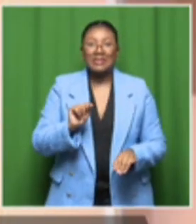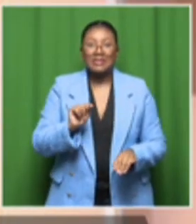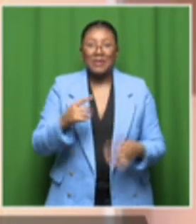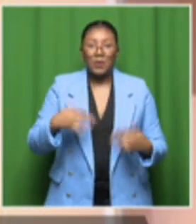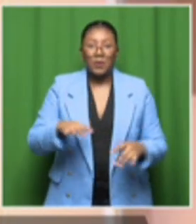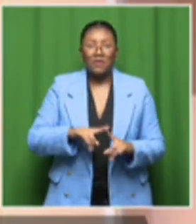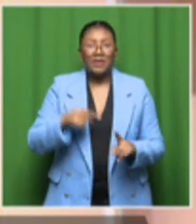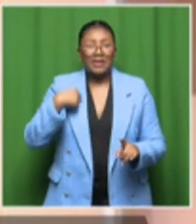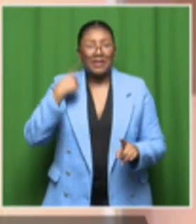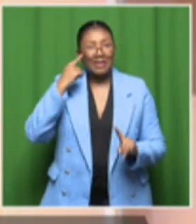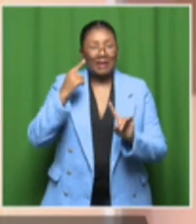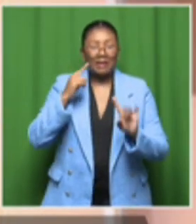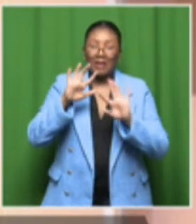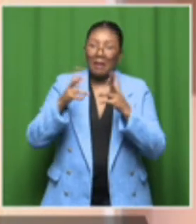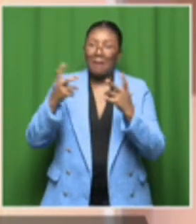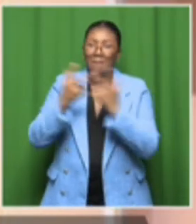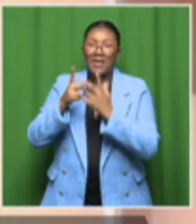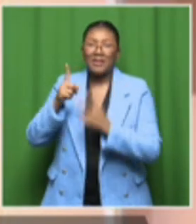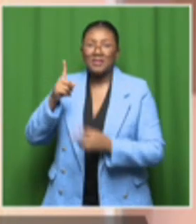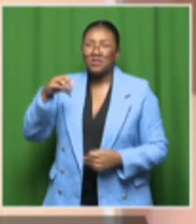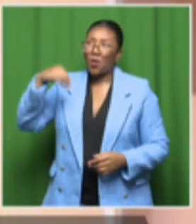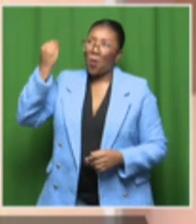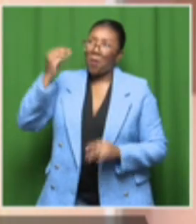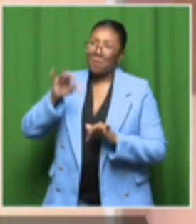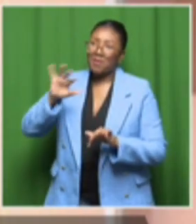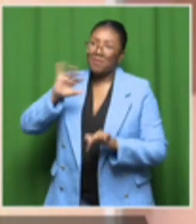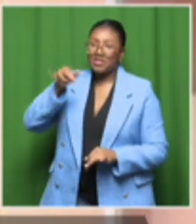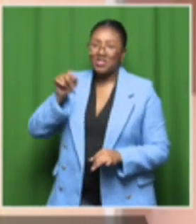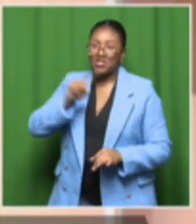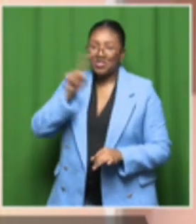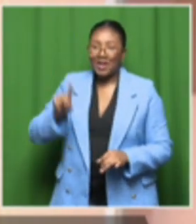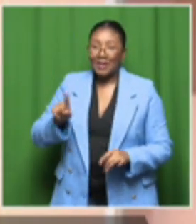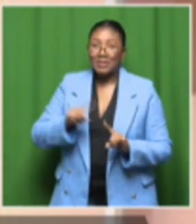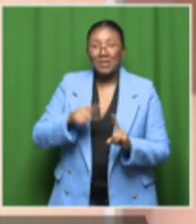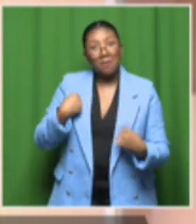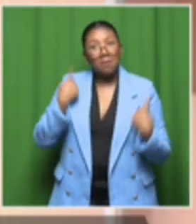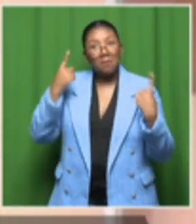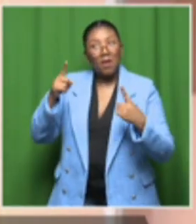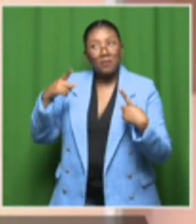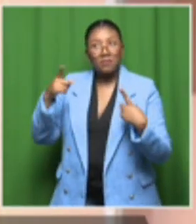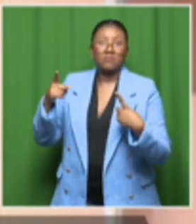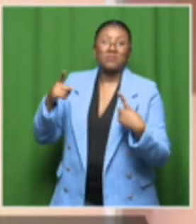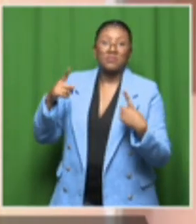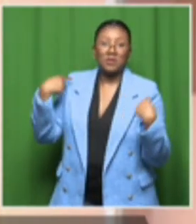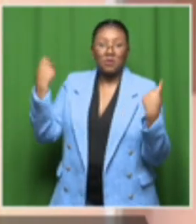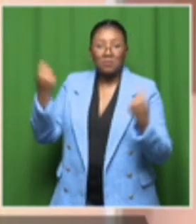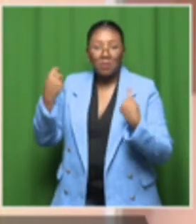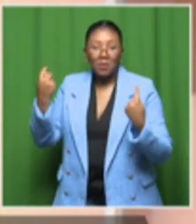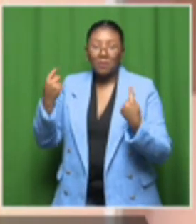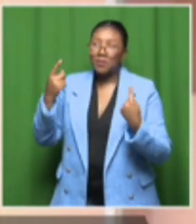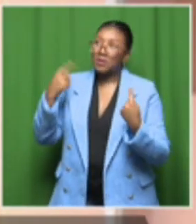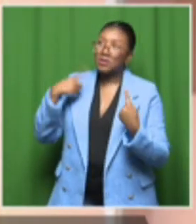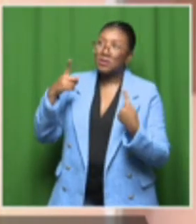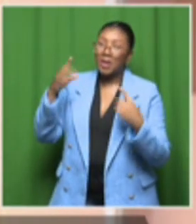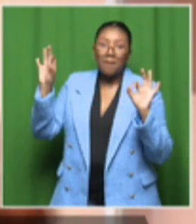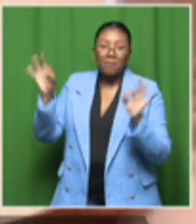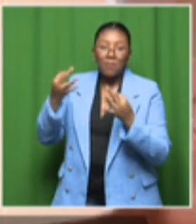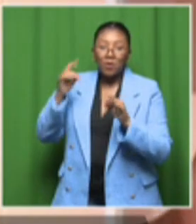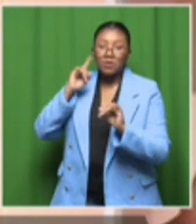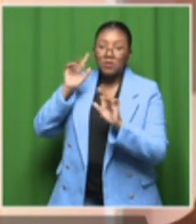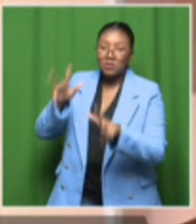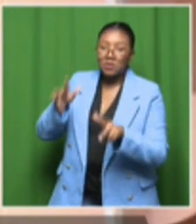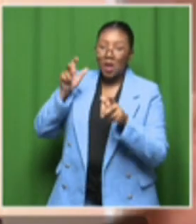is for old people, yes. So we felt like, I think we went to Jazz in the Lights and we were so inspired by a performance by Kujenga where a lot of